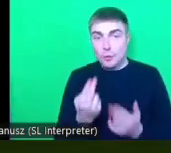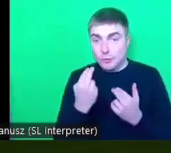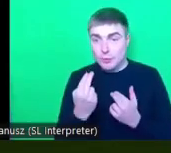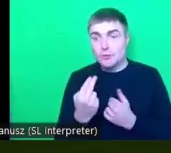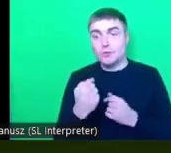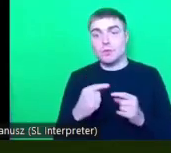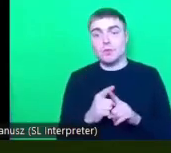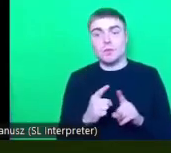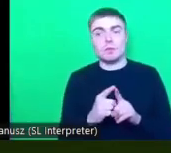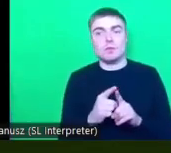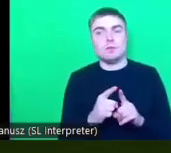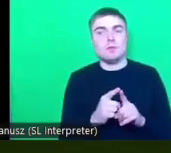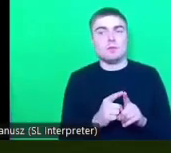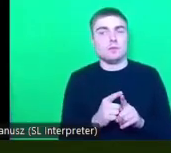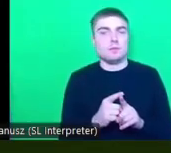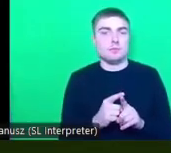kill approximately